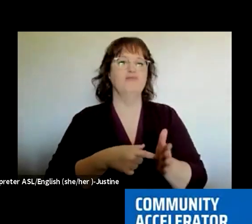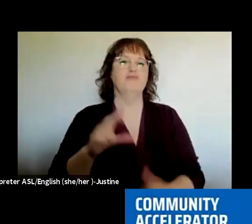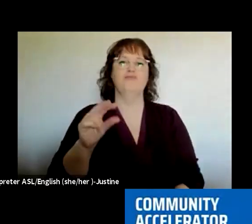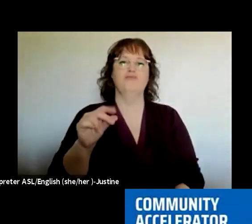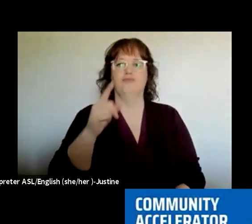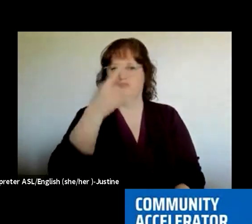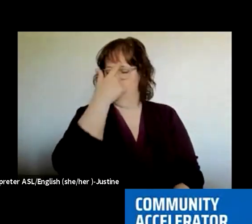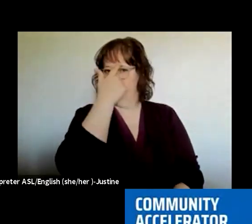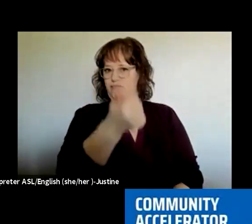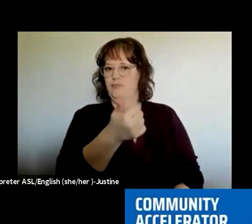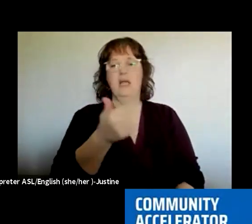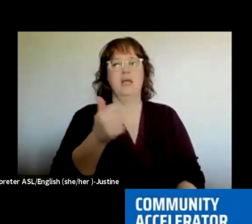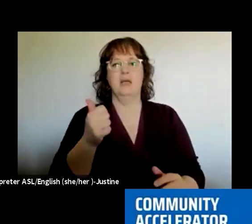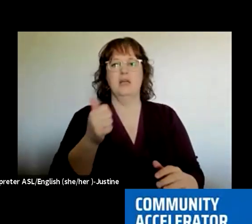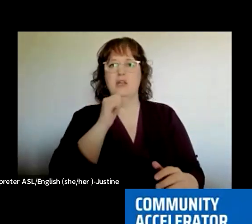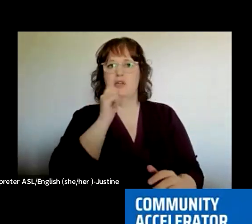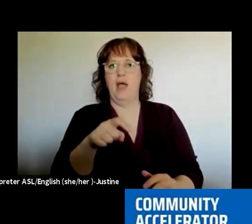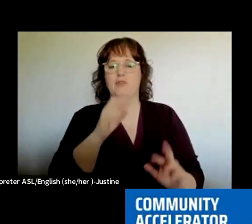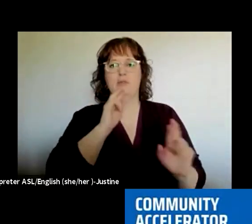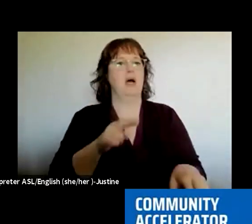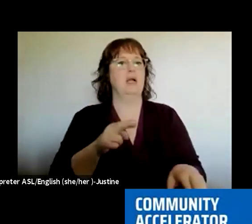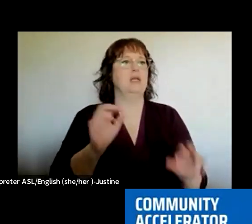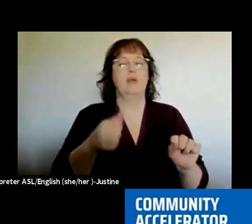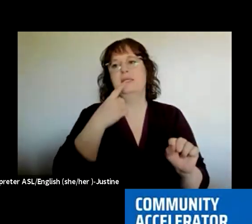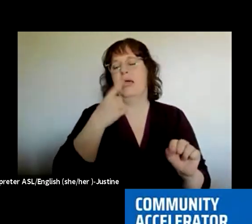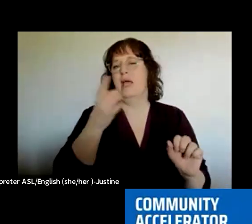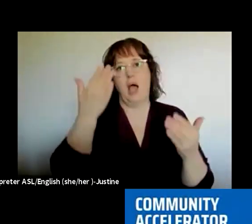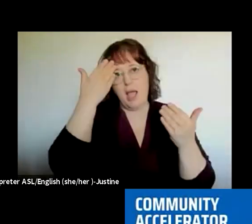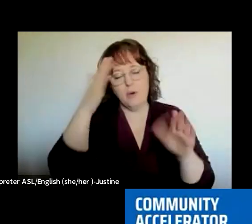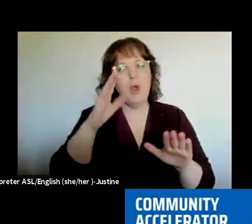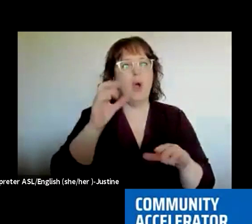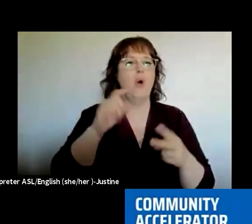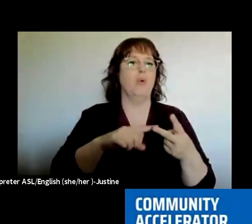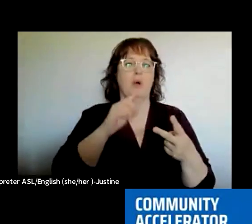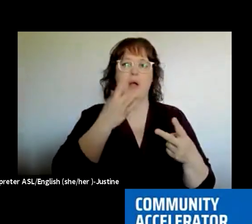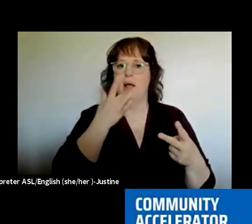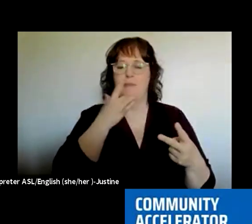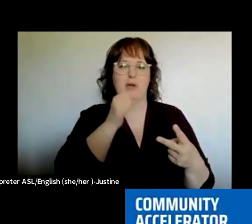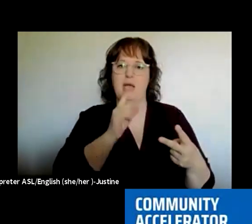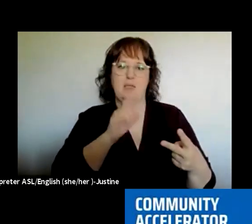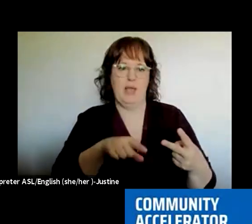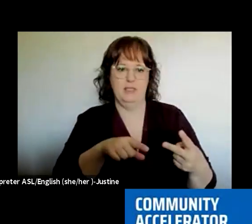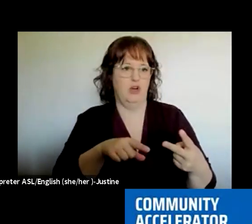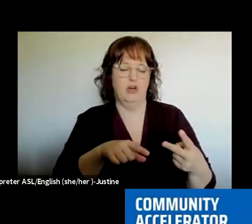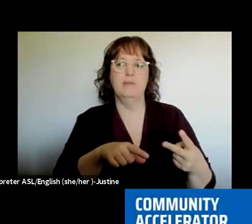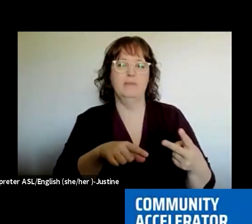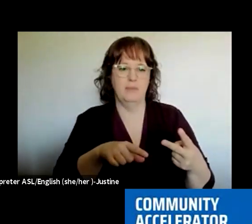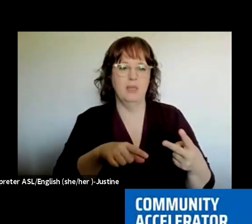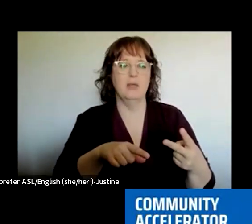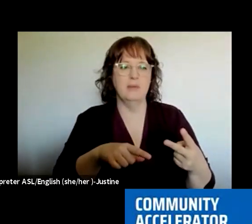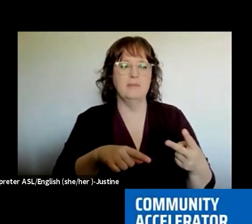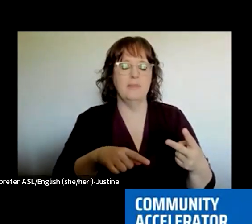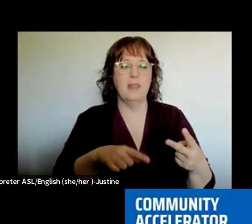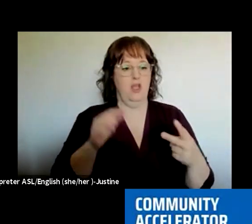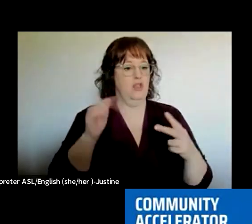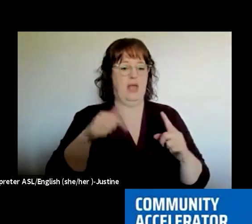to respond to the demographic questions with do not know, prefer not to answer. And as Celine mentioned in the application walkthrough, your